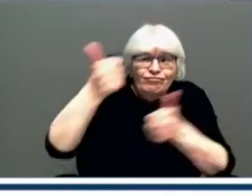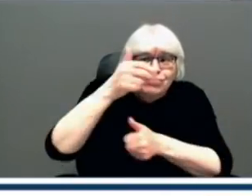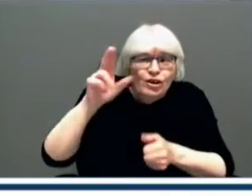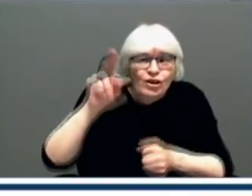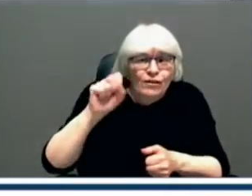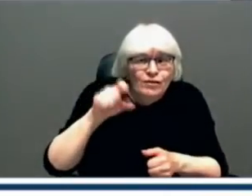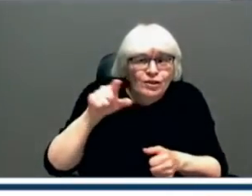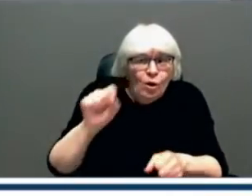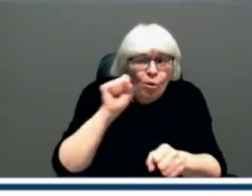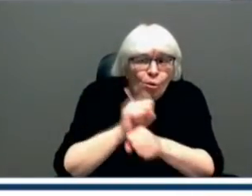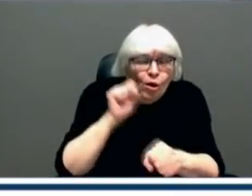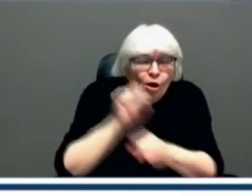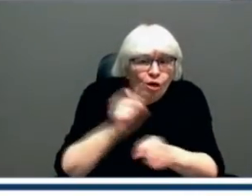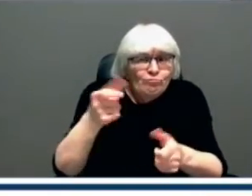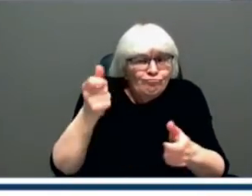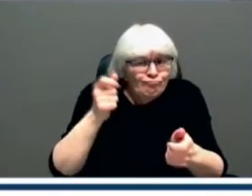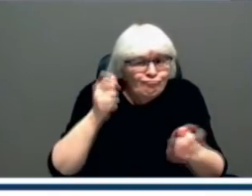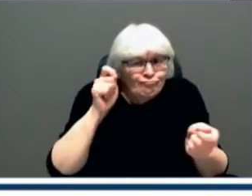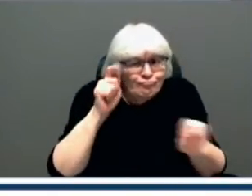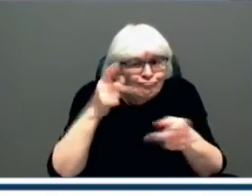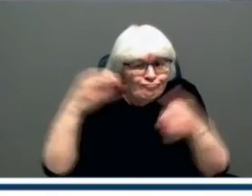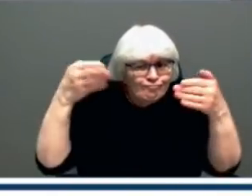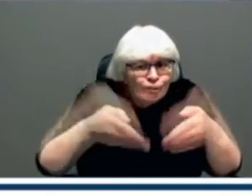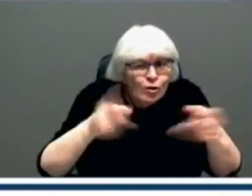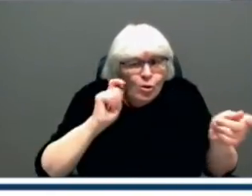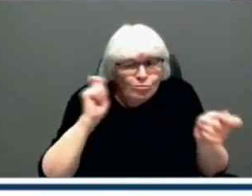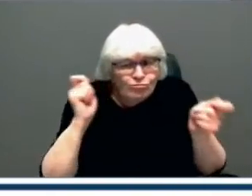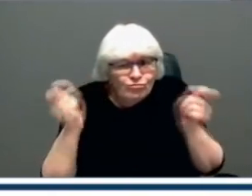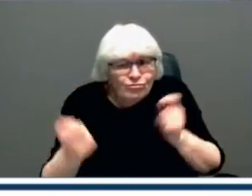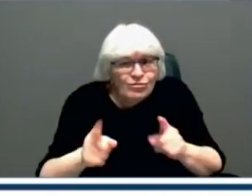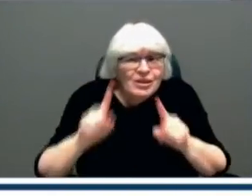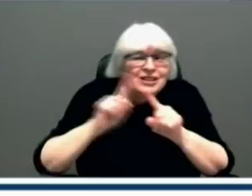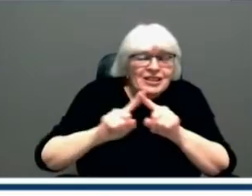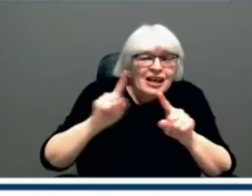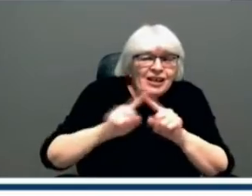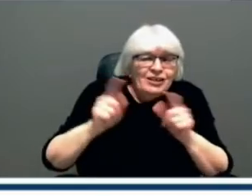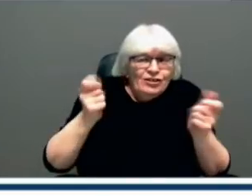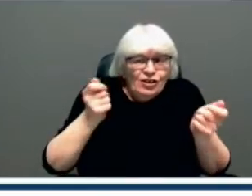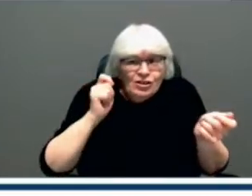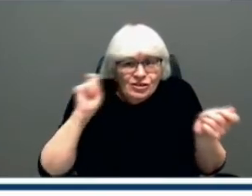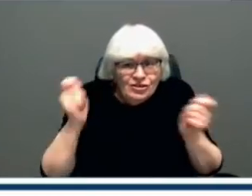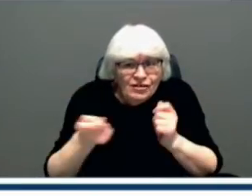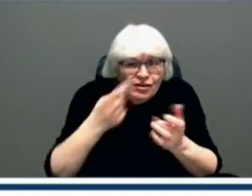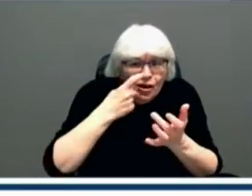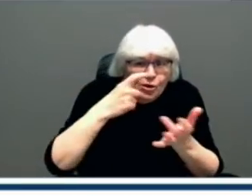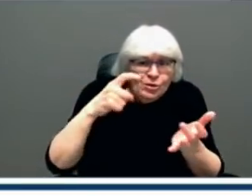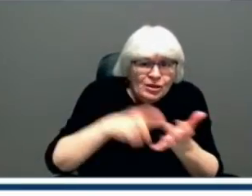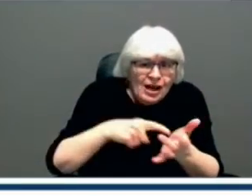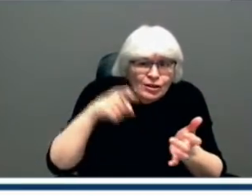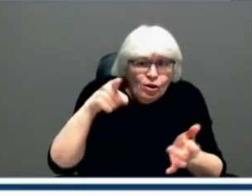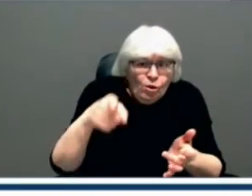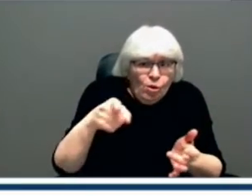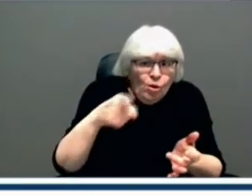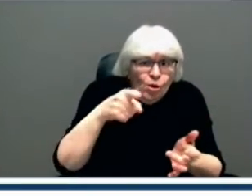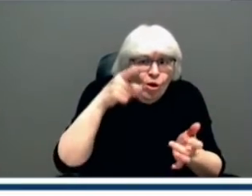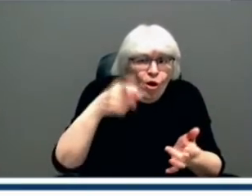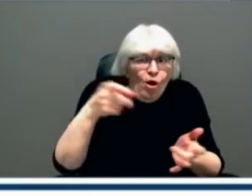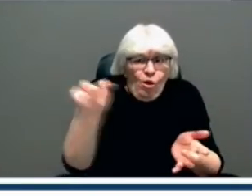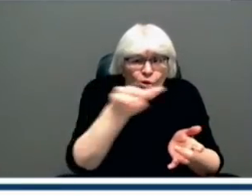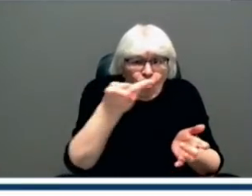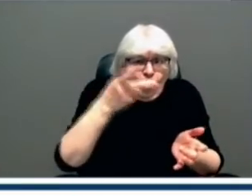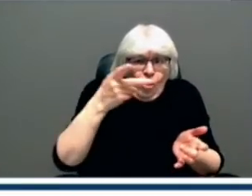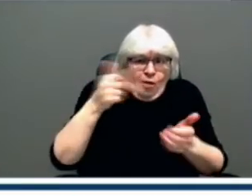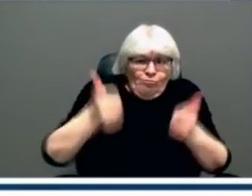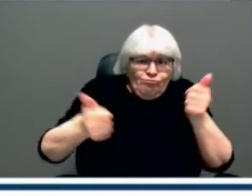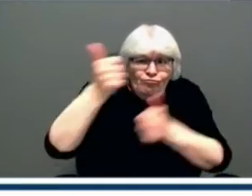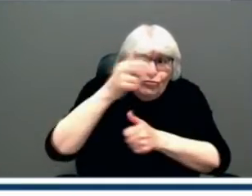this COVID-19 pandemic. We're seeing you and the premier appear in a video talking about, the presence of COVID.